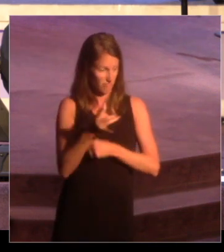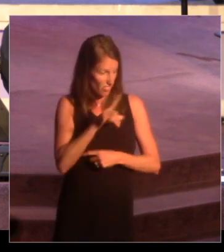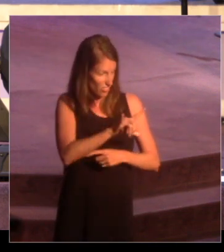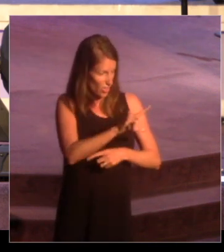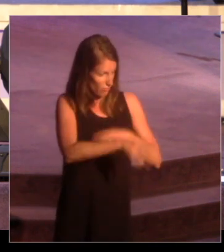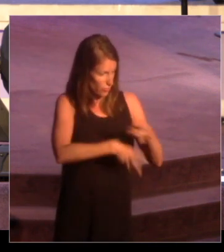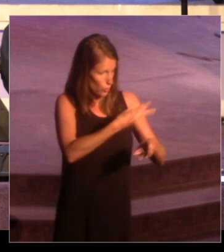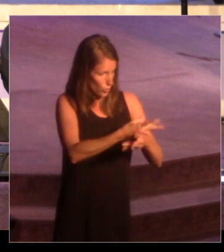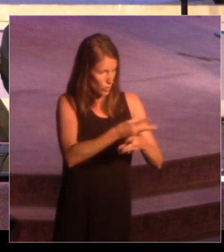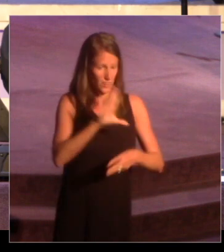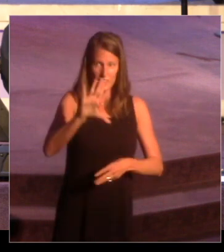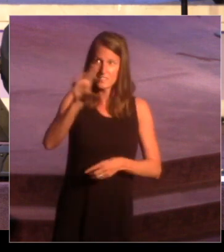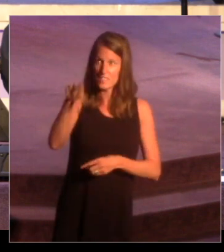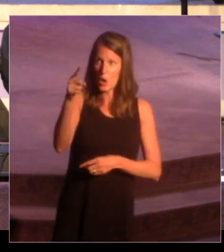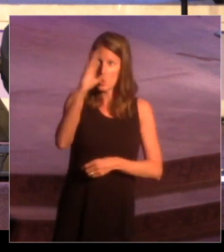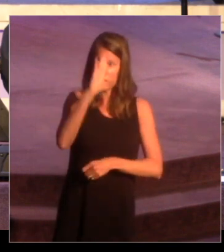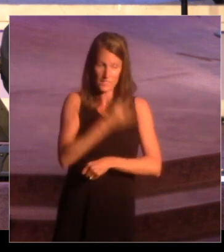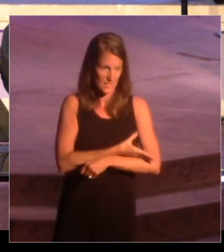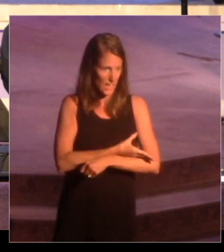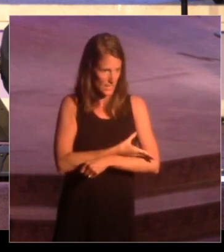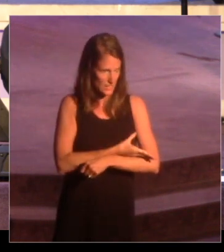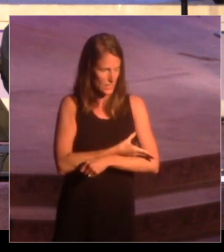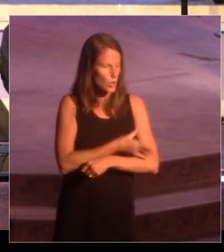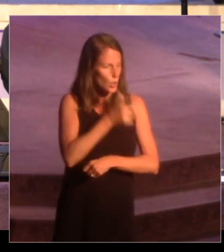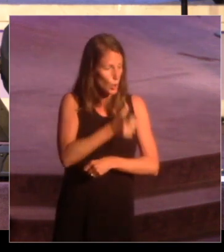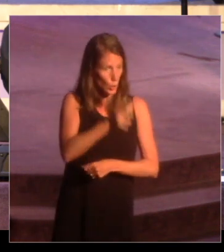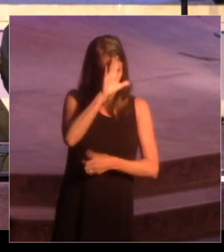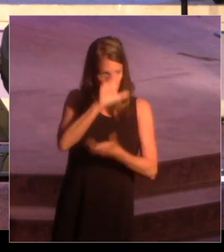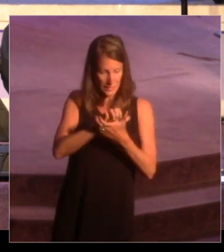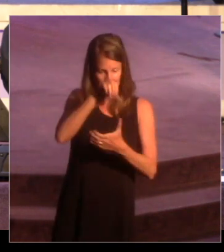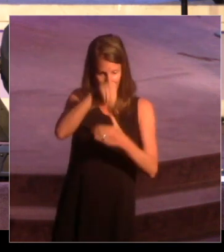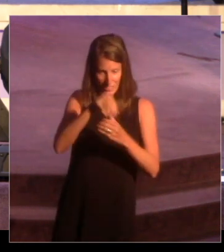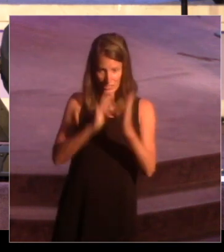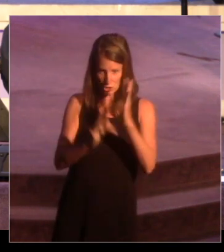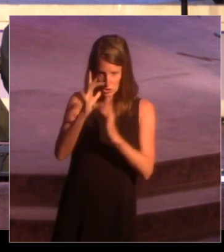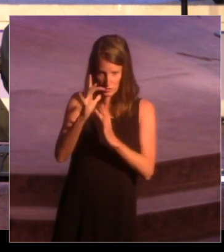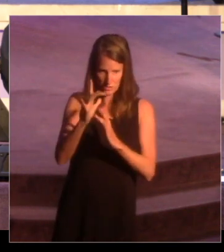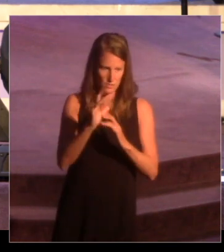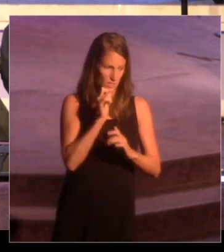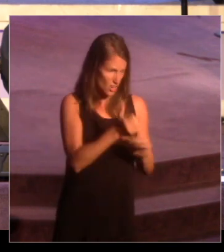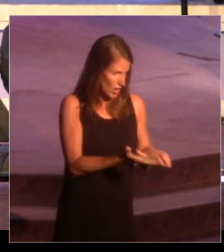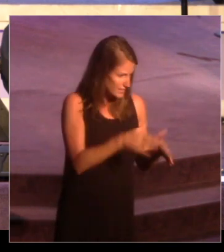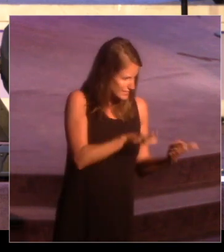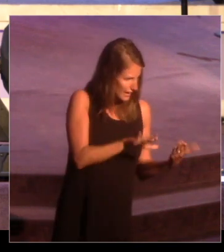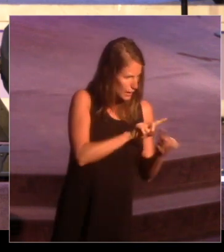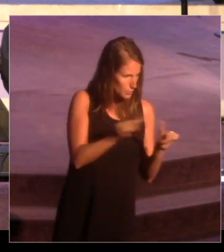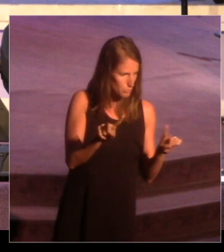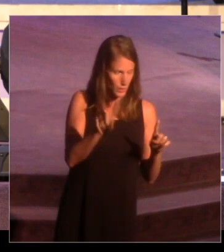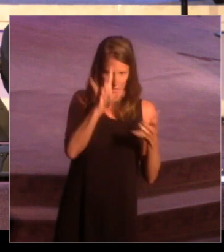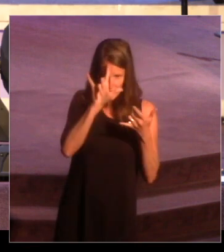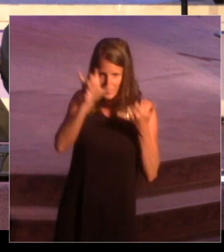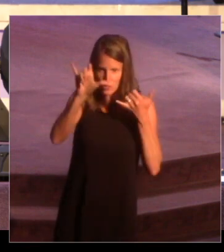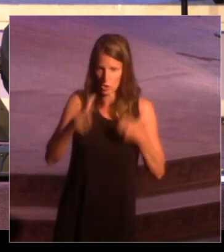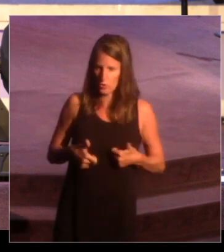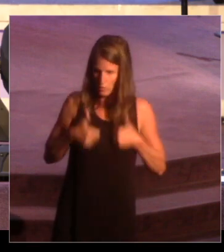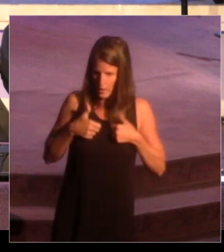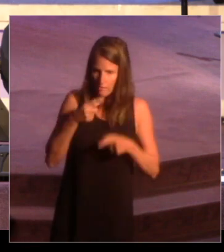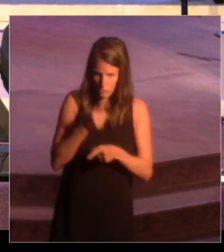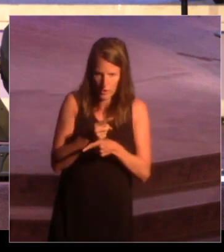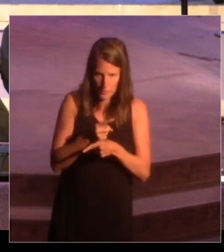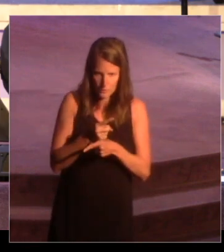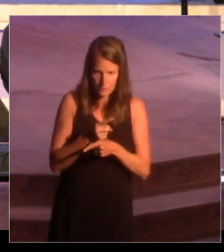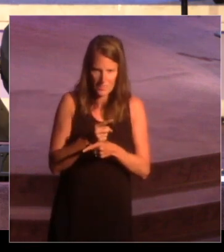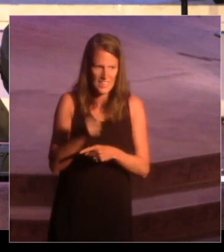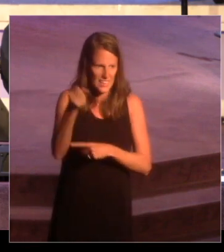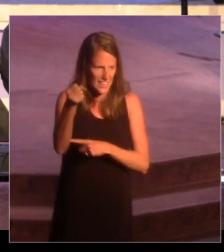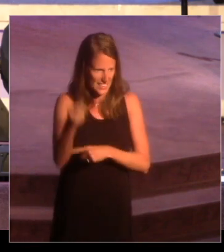son, that whosoever would believe in him, they won't perish, but what? They'll have eternal life." If you go to any football game in the South,